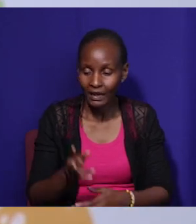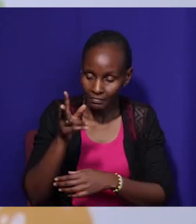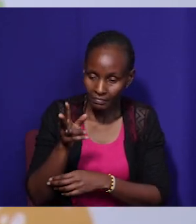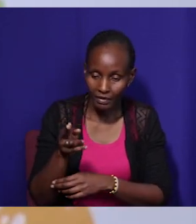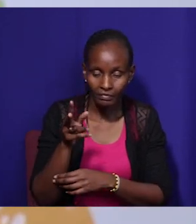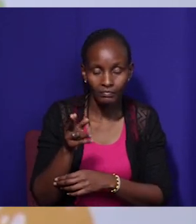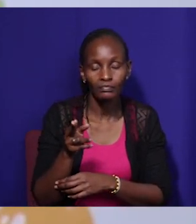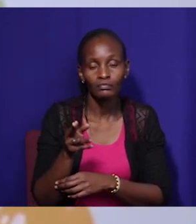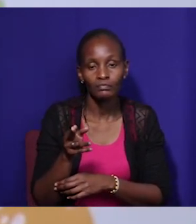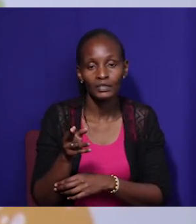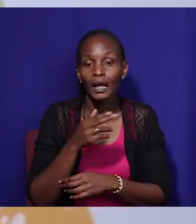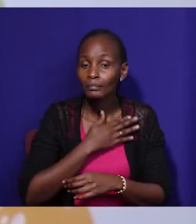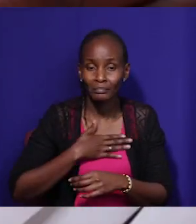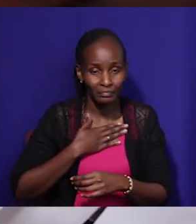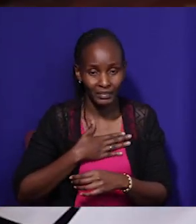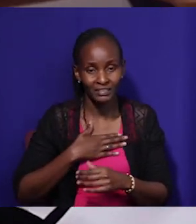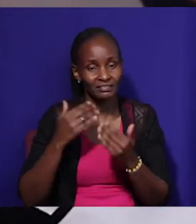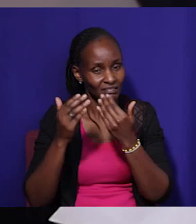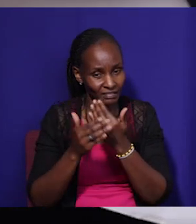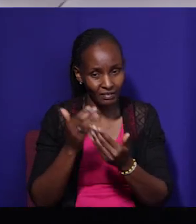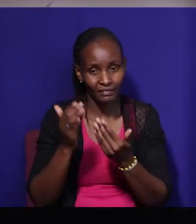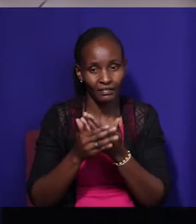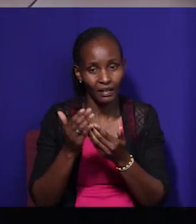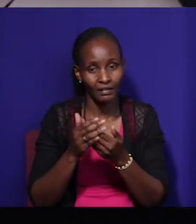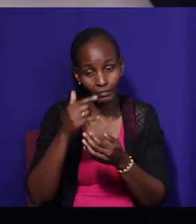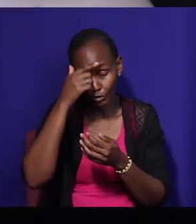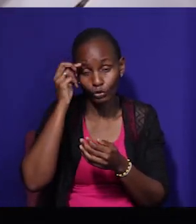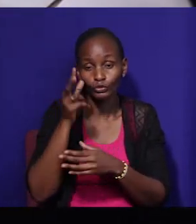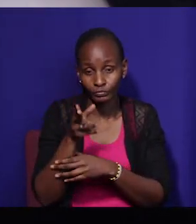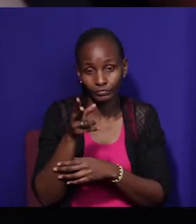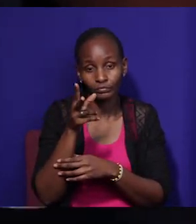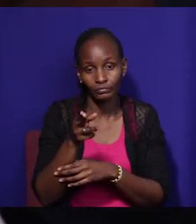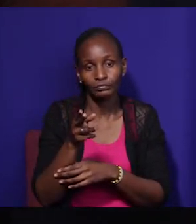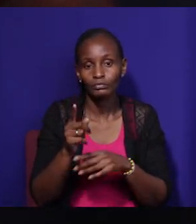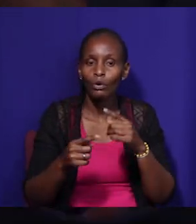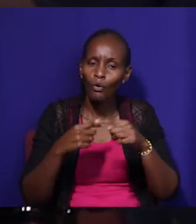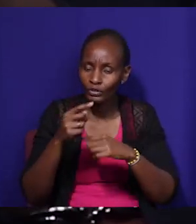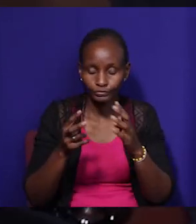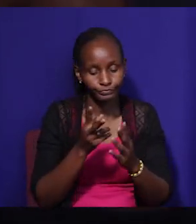my fingers. Please take care. So just keep cutting.